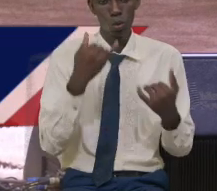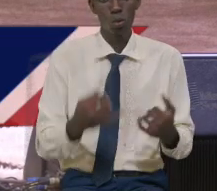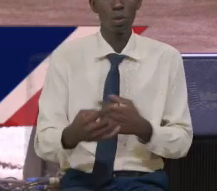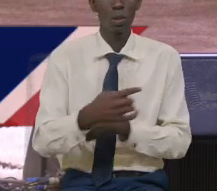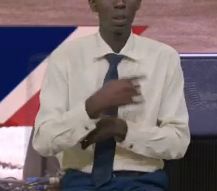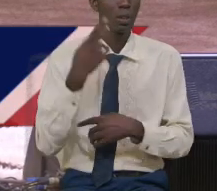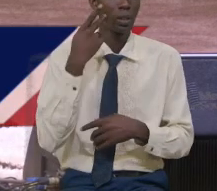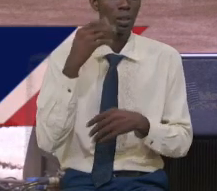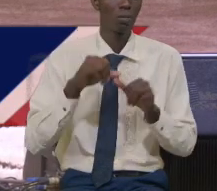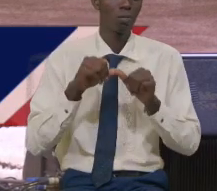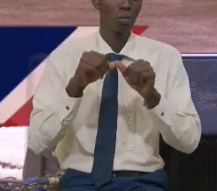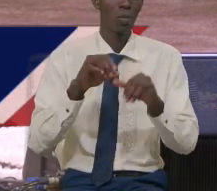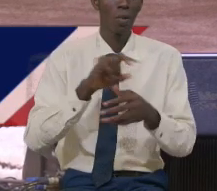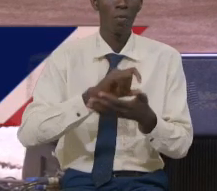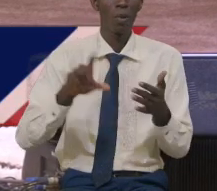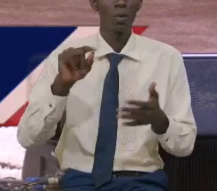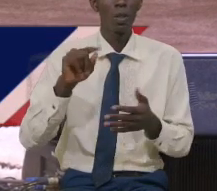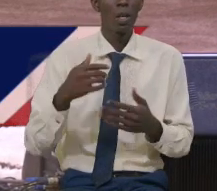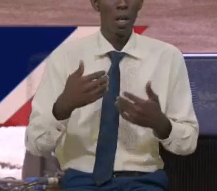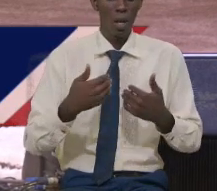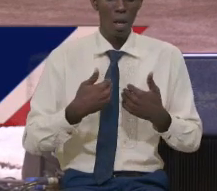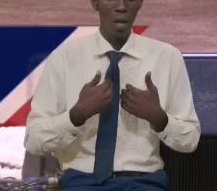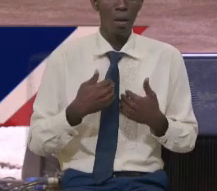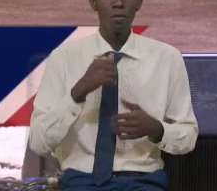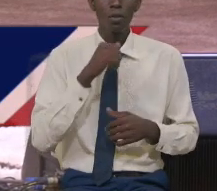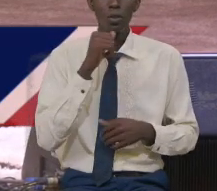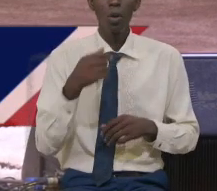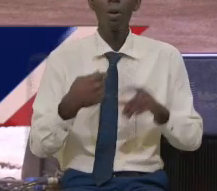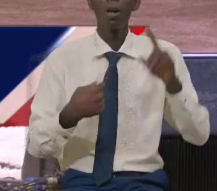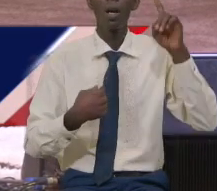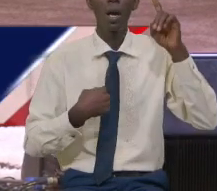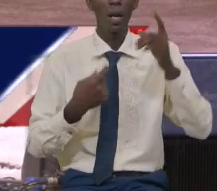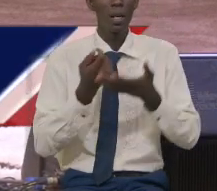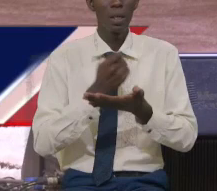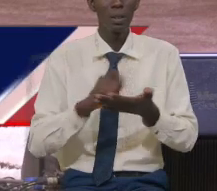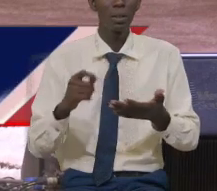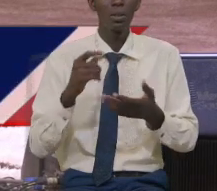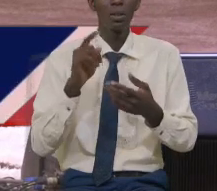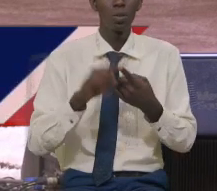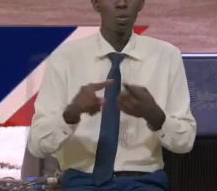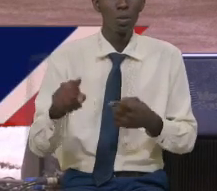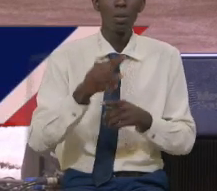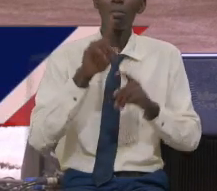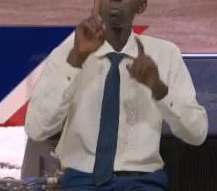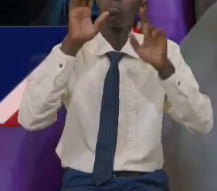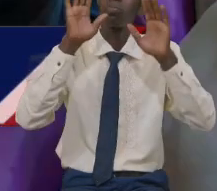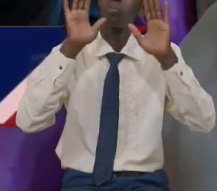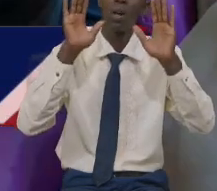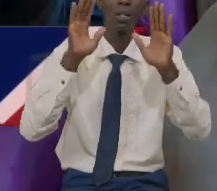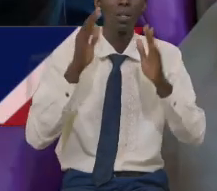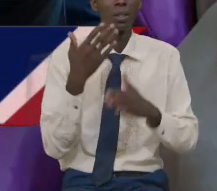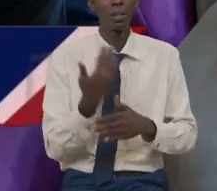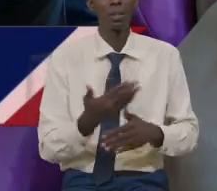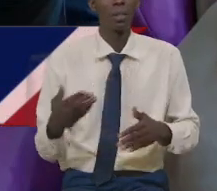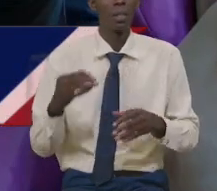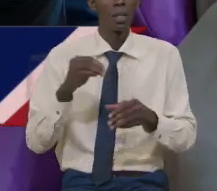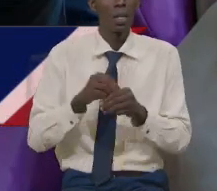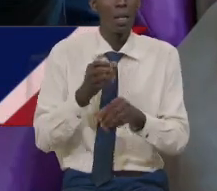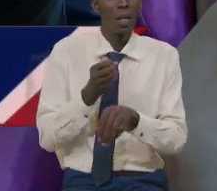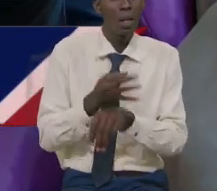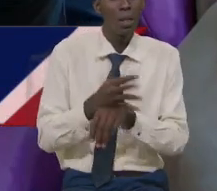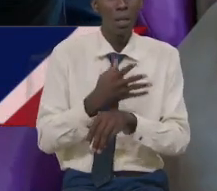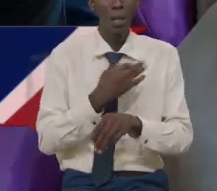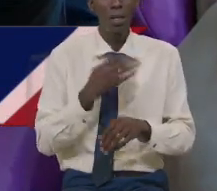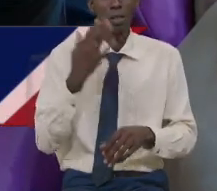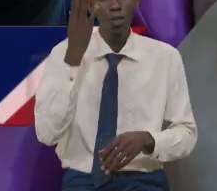Verse 20 says, have not I written to thee excellent things in counsels and